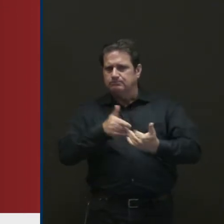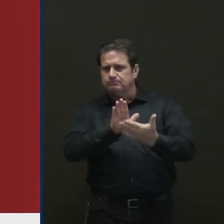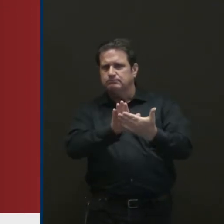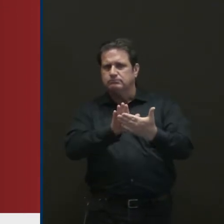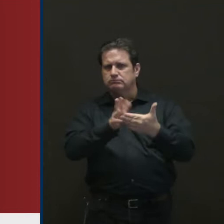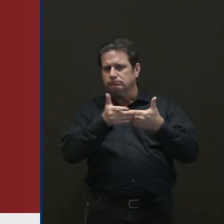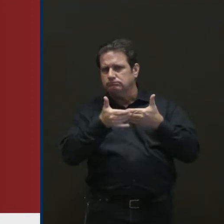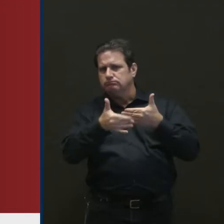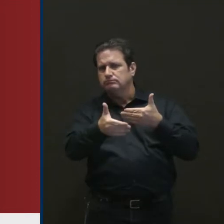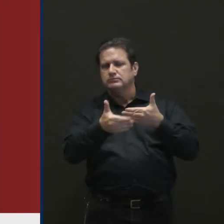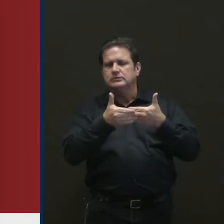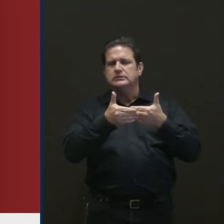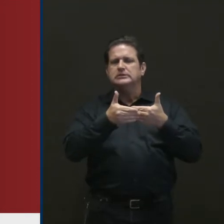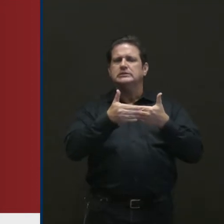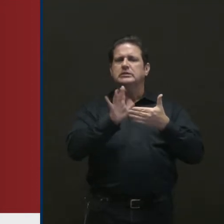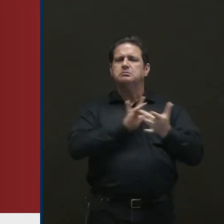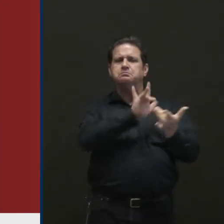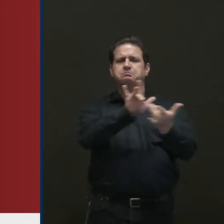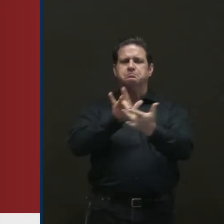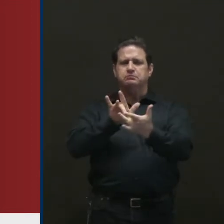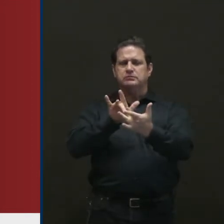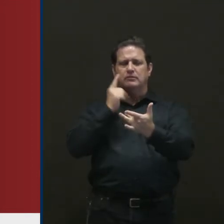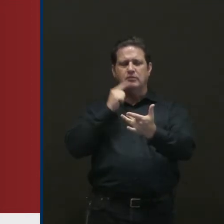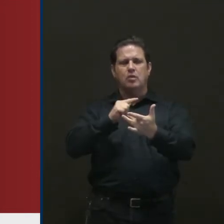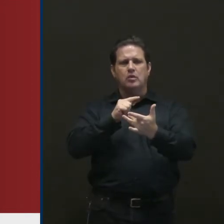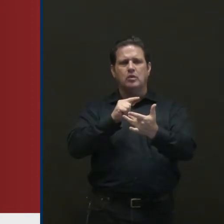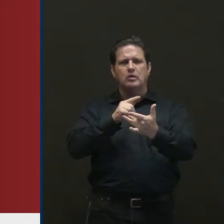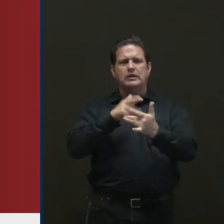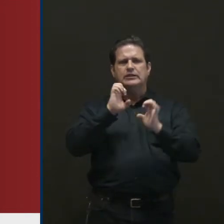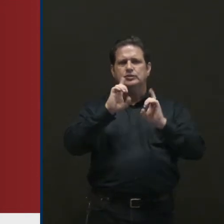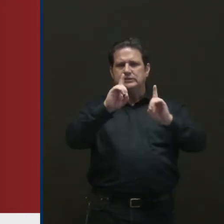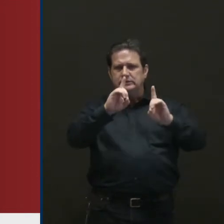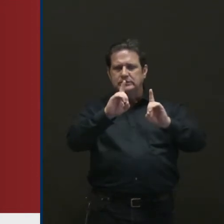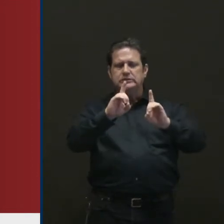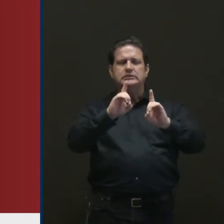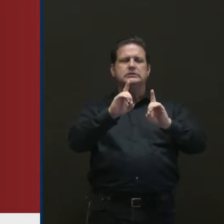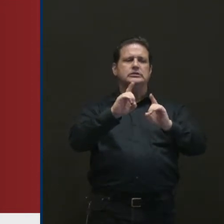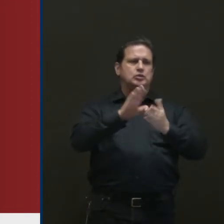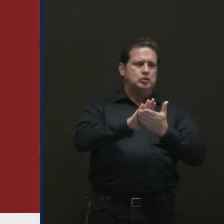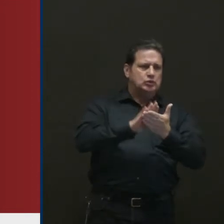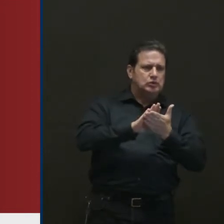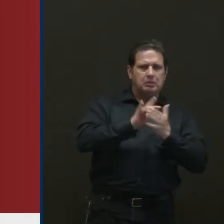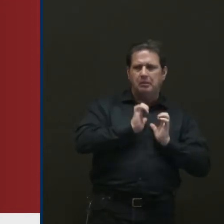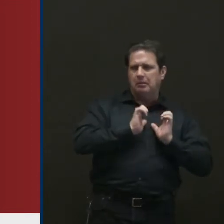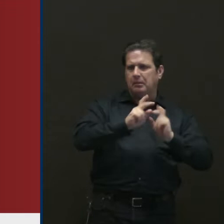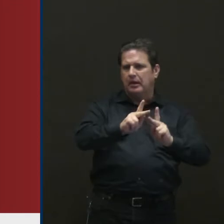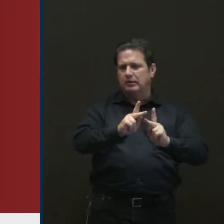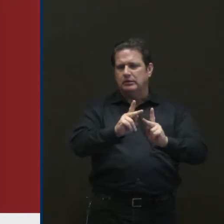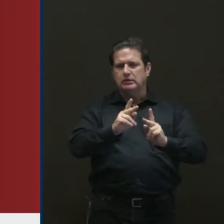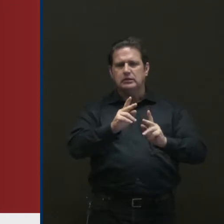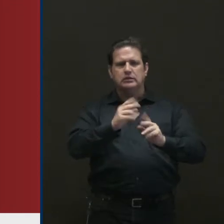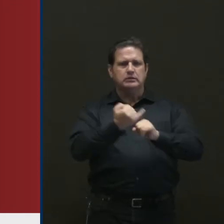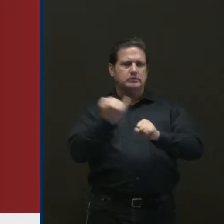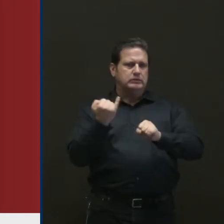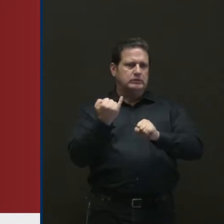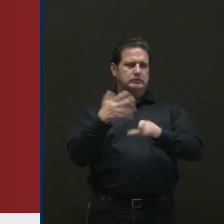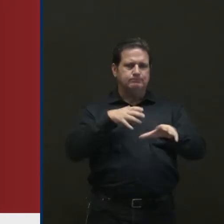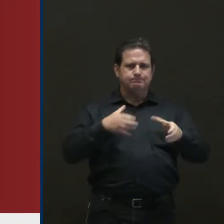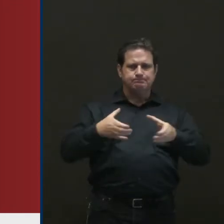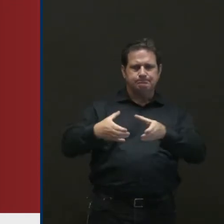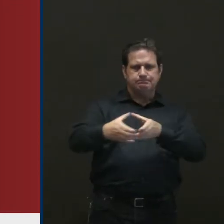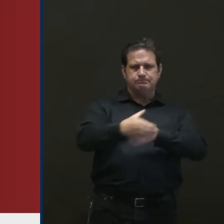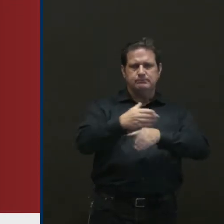and some of the outreach that we're doing for higher education and schools going back, reopening